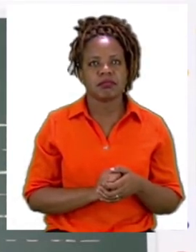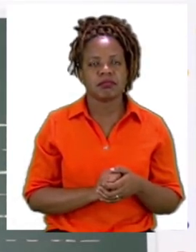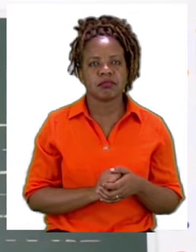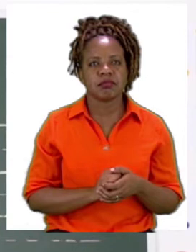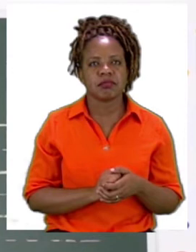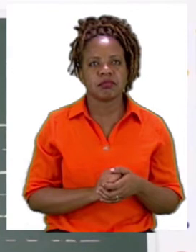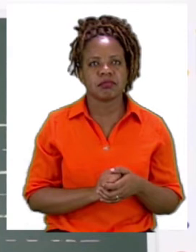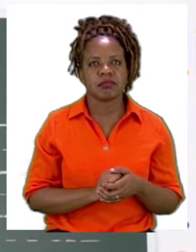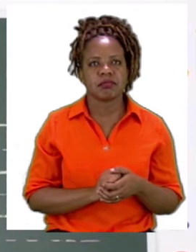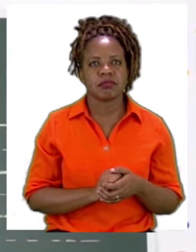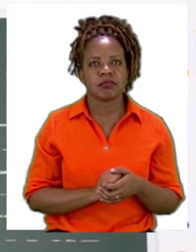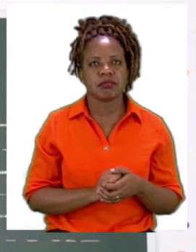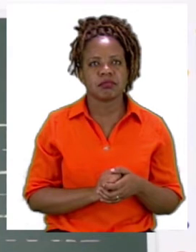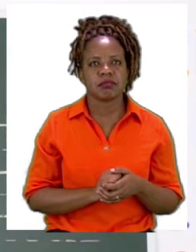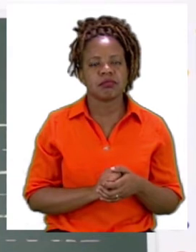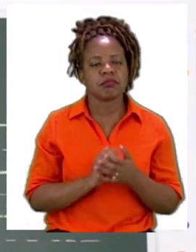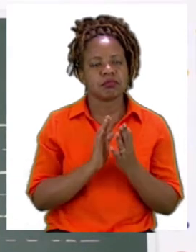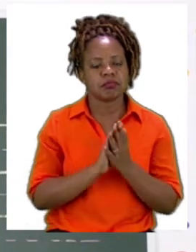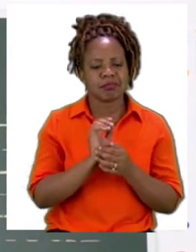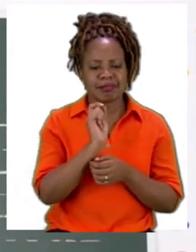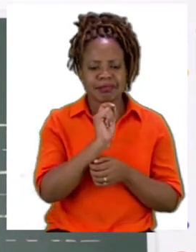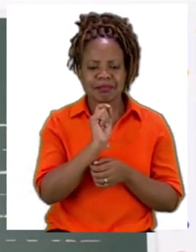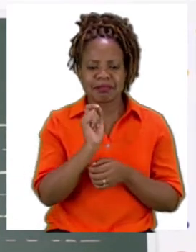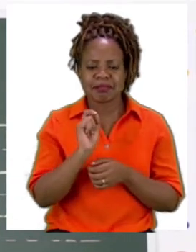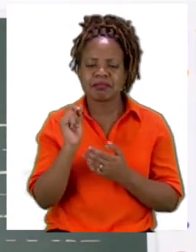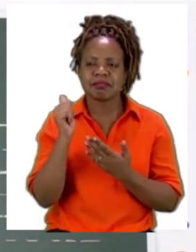Remember, boys and girls, to keep your handwriting neat